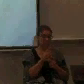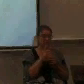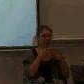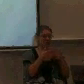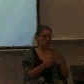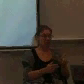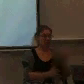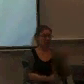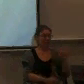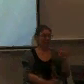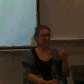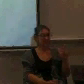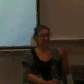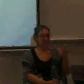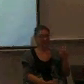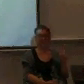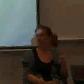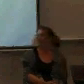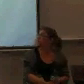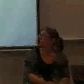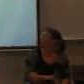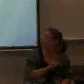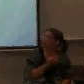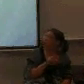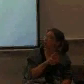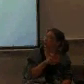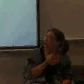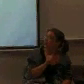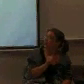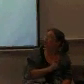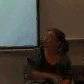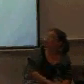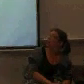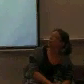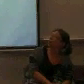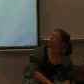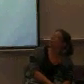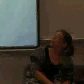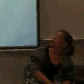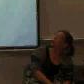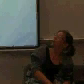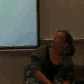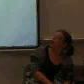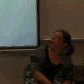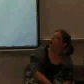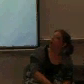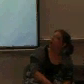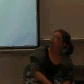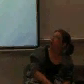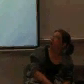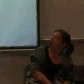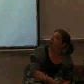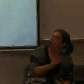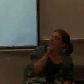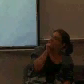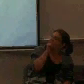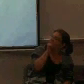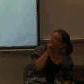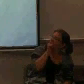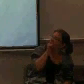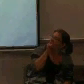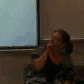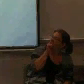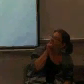life. The archaea, as I mentioned, are as different from bacteria as eukarya. They originally, when they